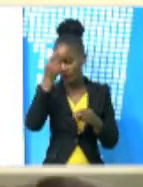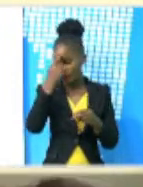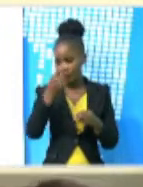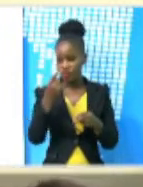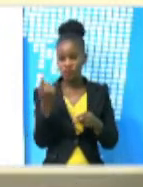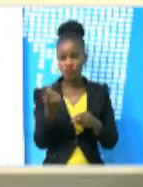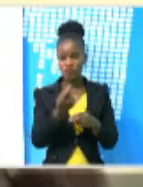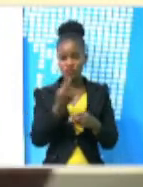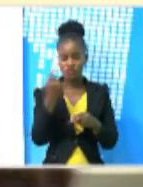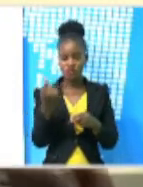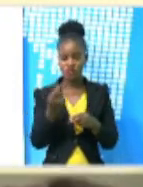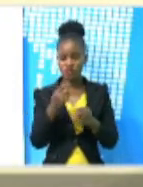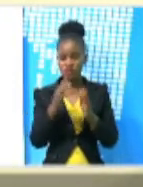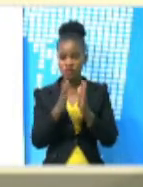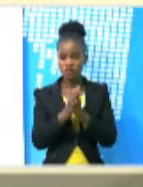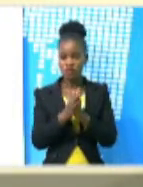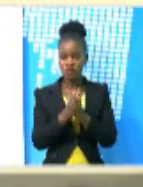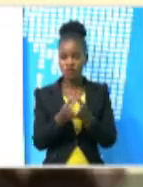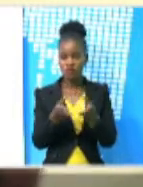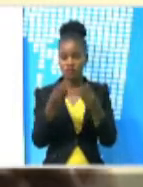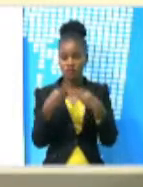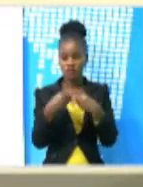commits and releases